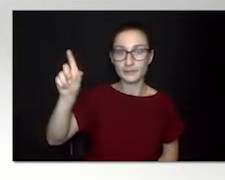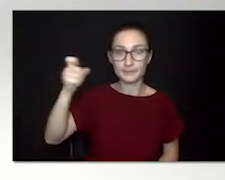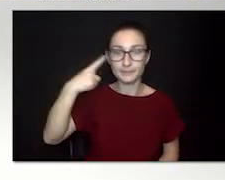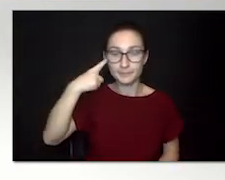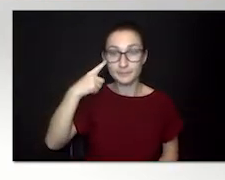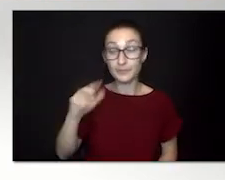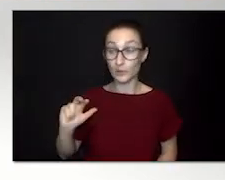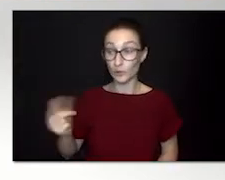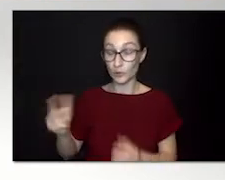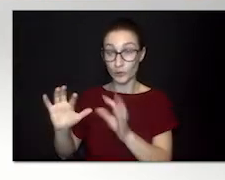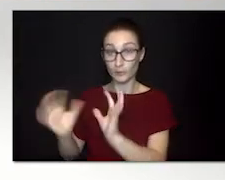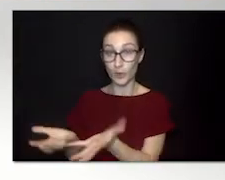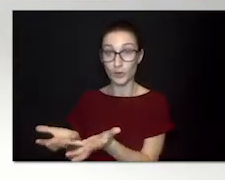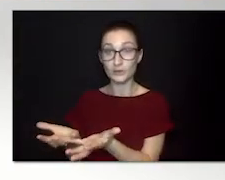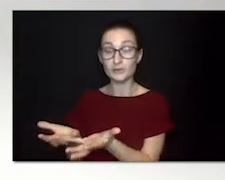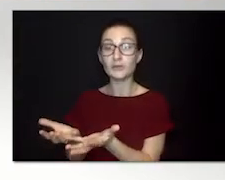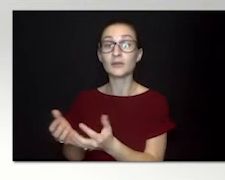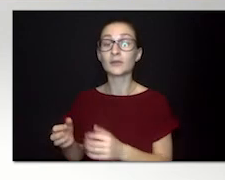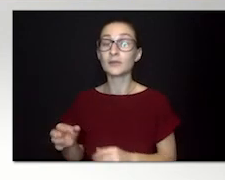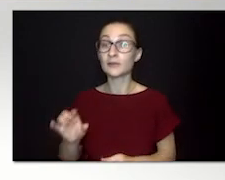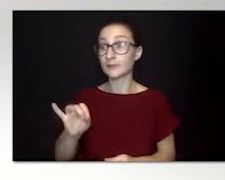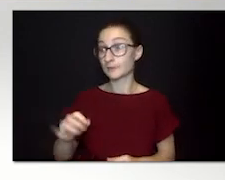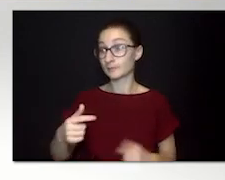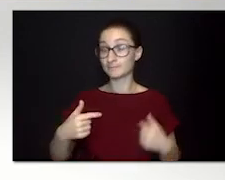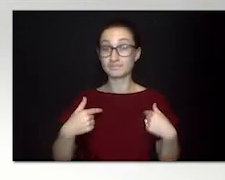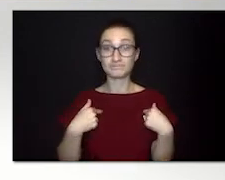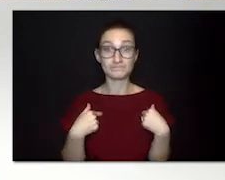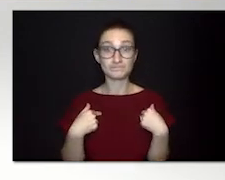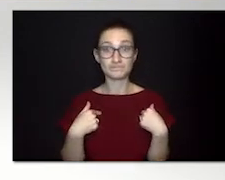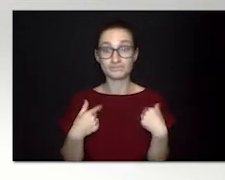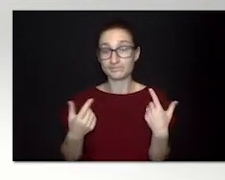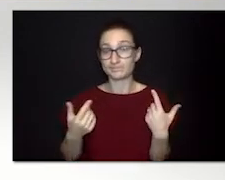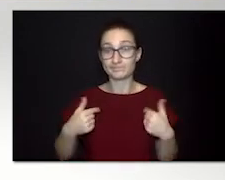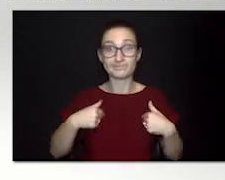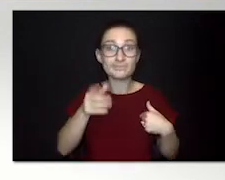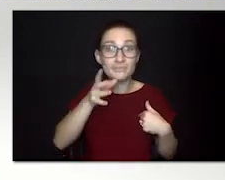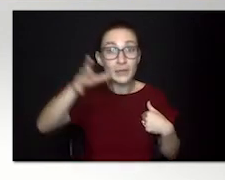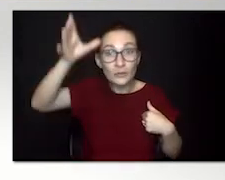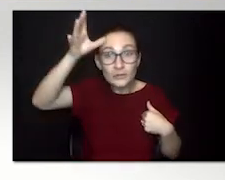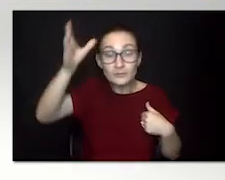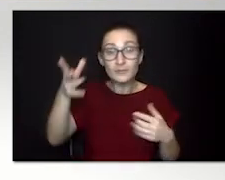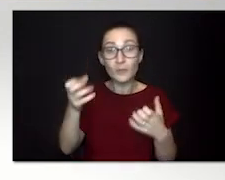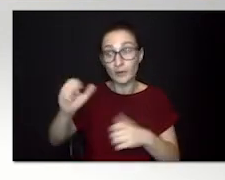third-party trust, that is a situation where, let's say me as a parent, I want to set up a